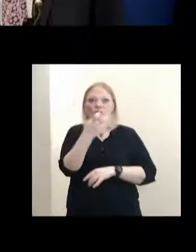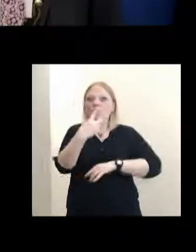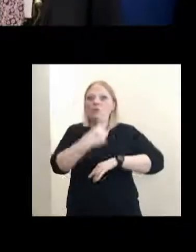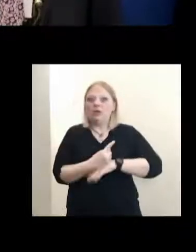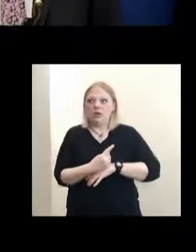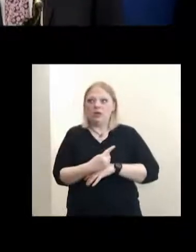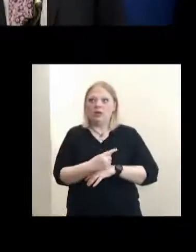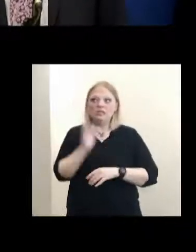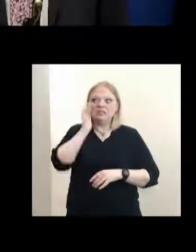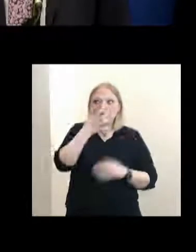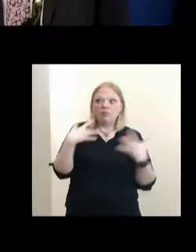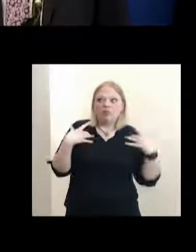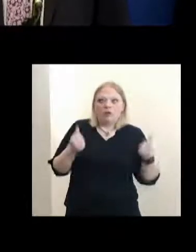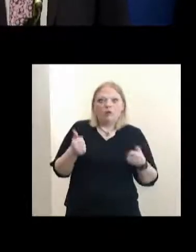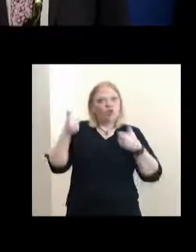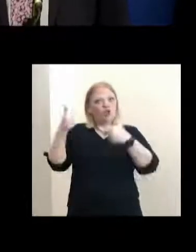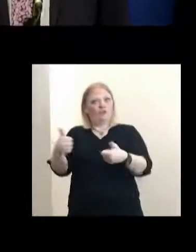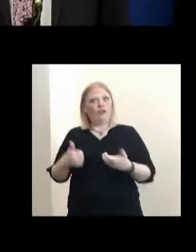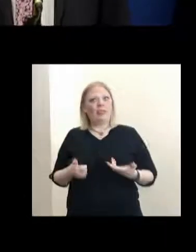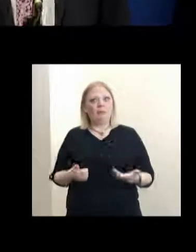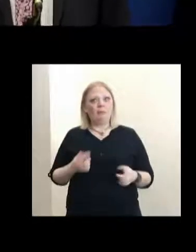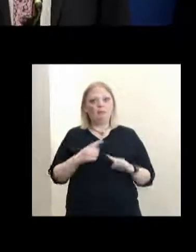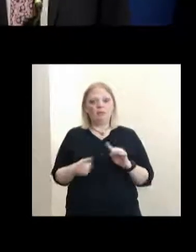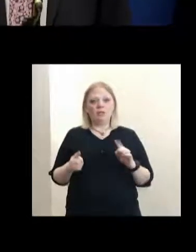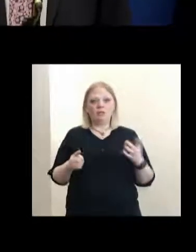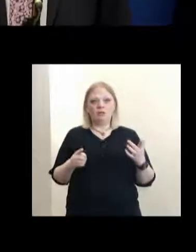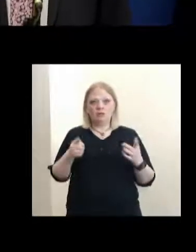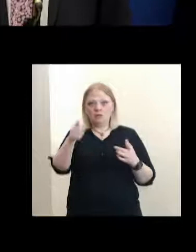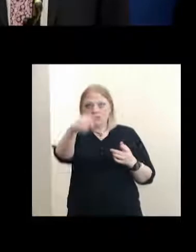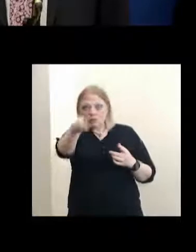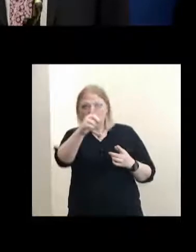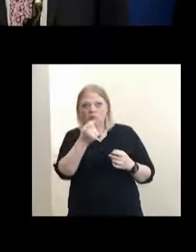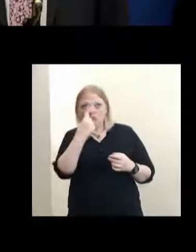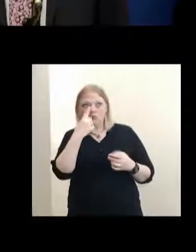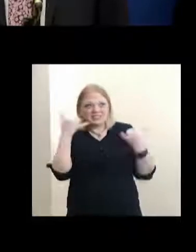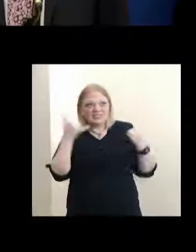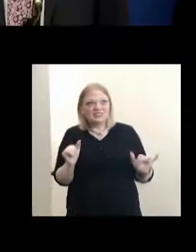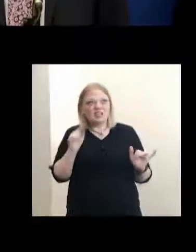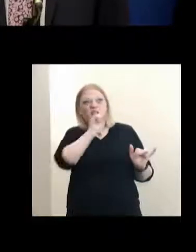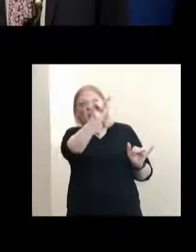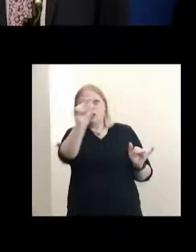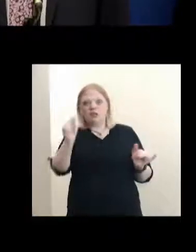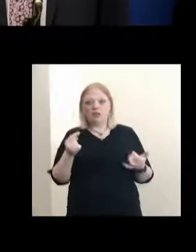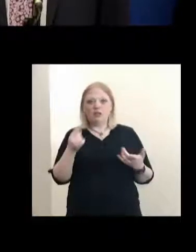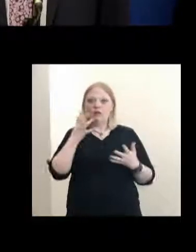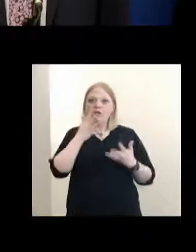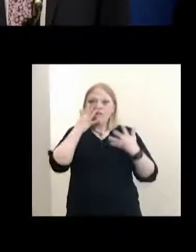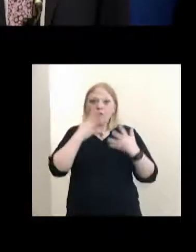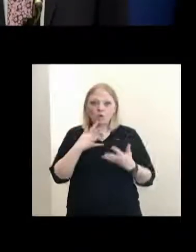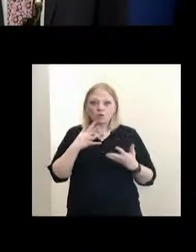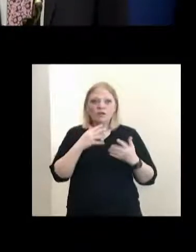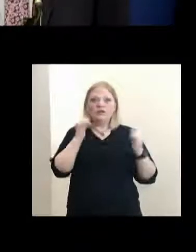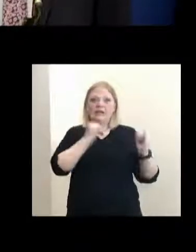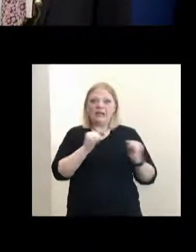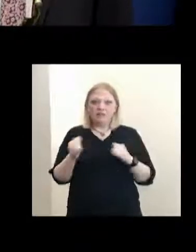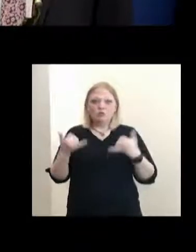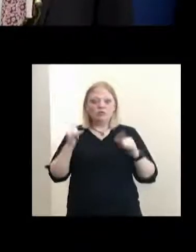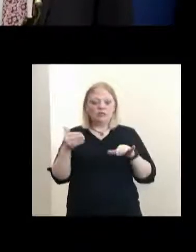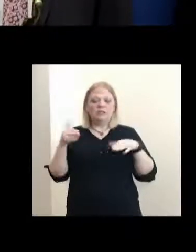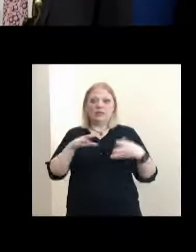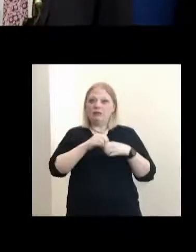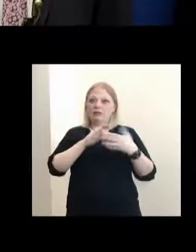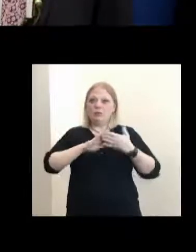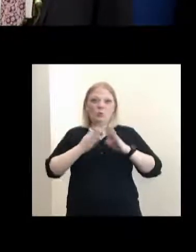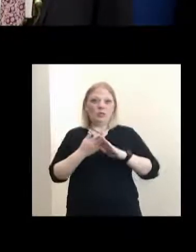like they've recovered, so good for them. But just for people to understand, it is still out there, and unfortunately, individuals are still dying in our